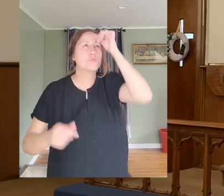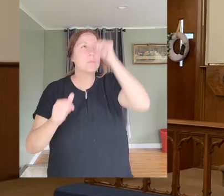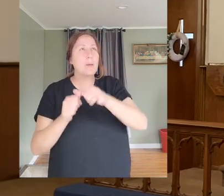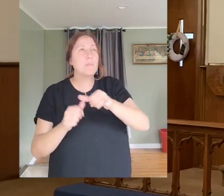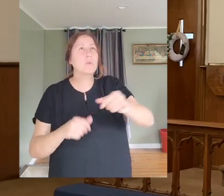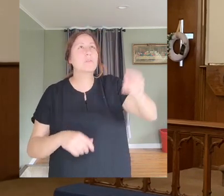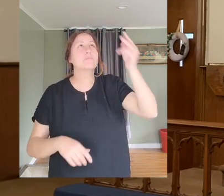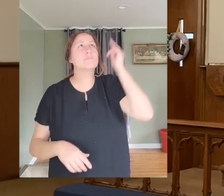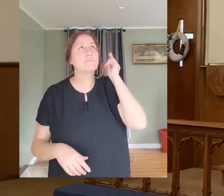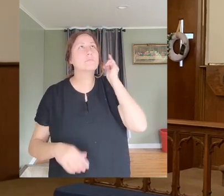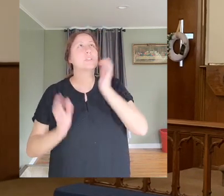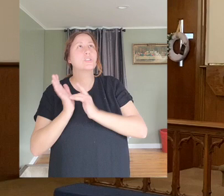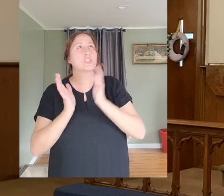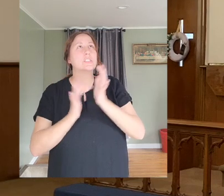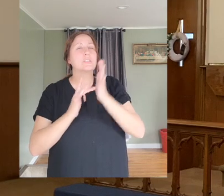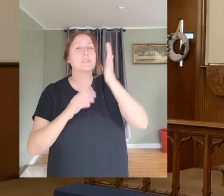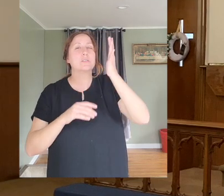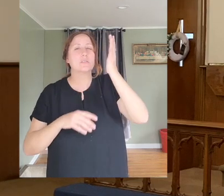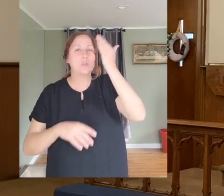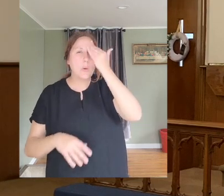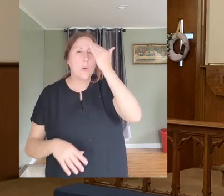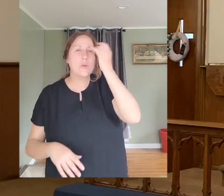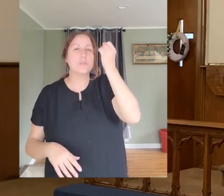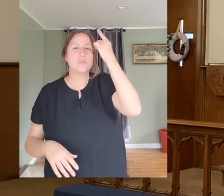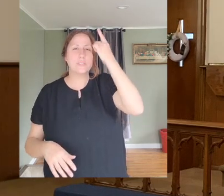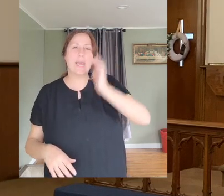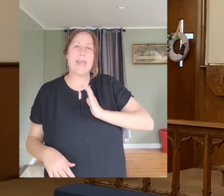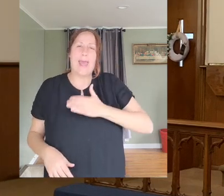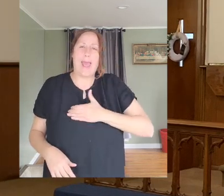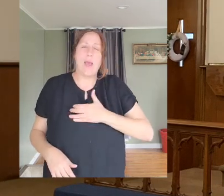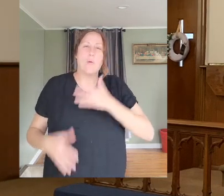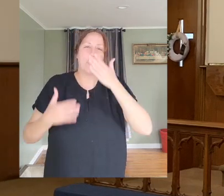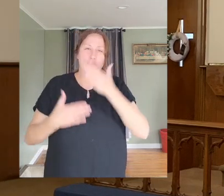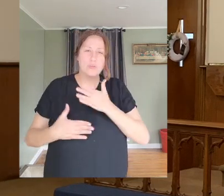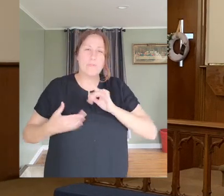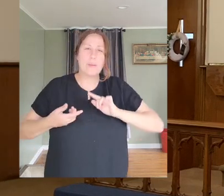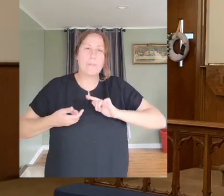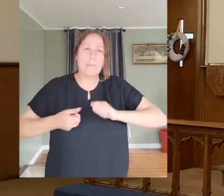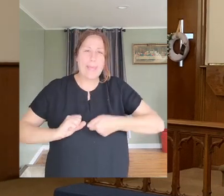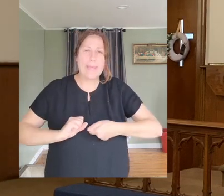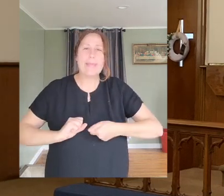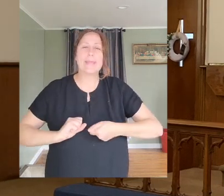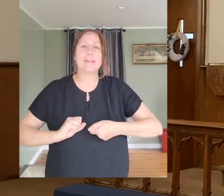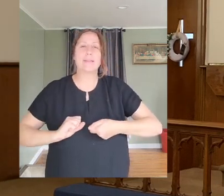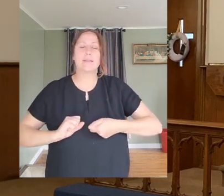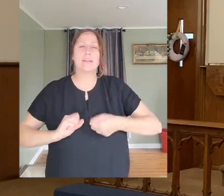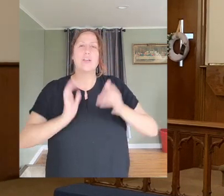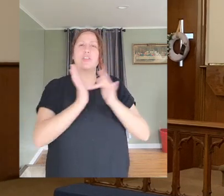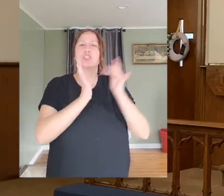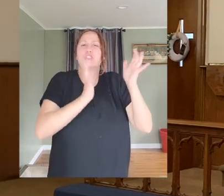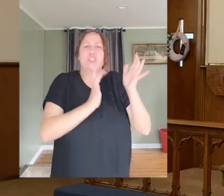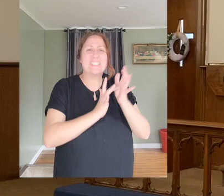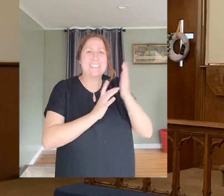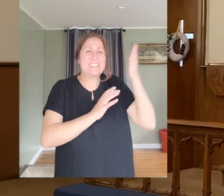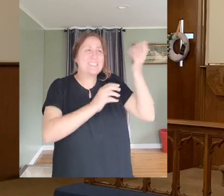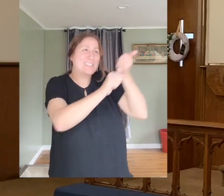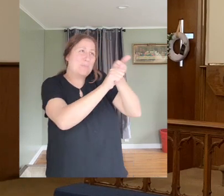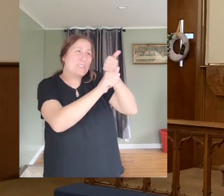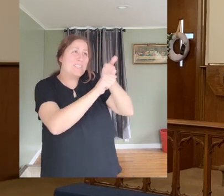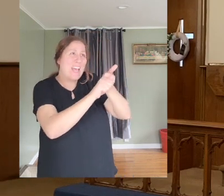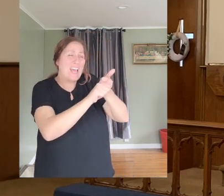Jesus, who knows our griefs and our pains. The same Jesus of Nazareth, mighty in deed and word, condemned to